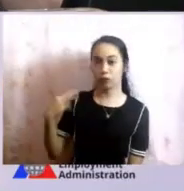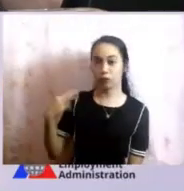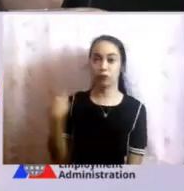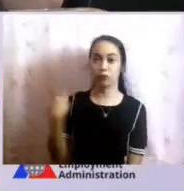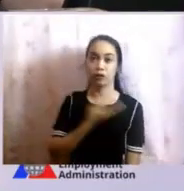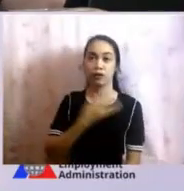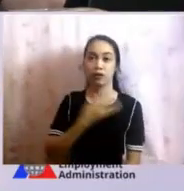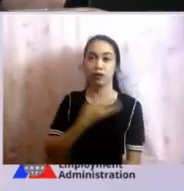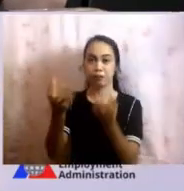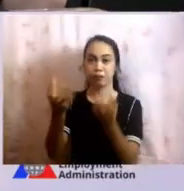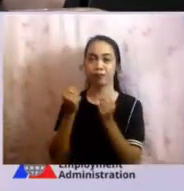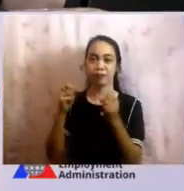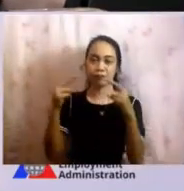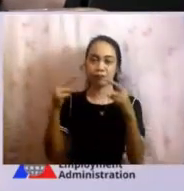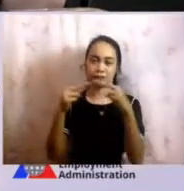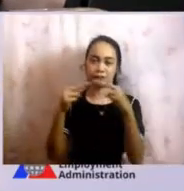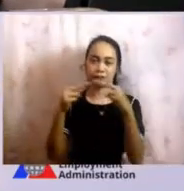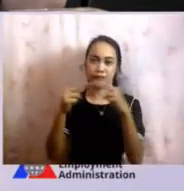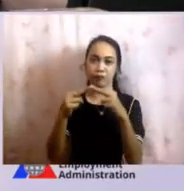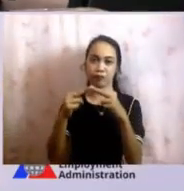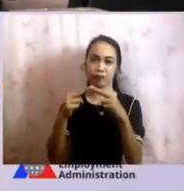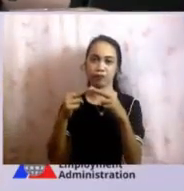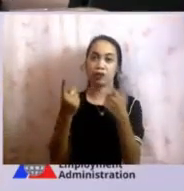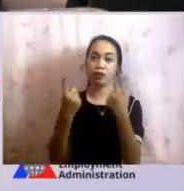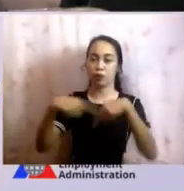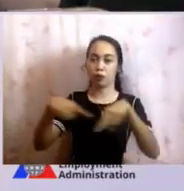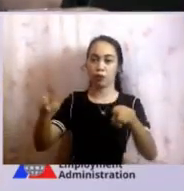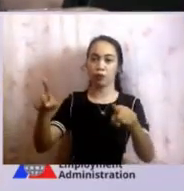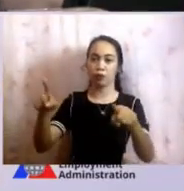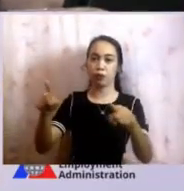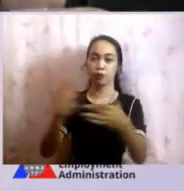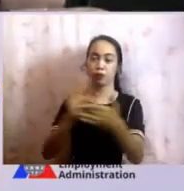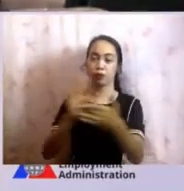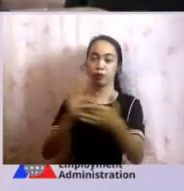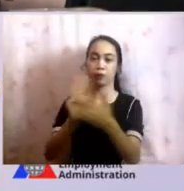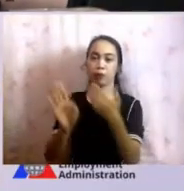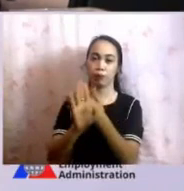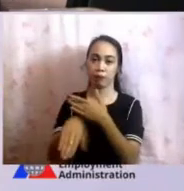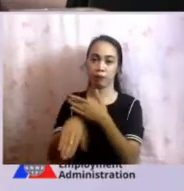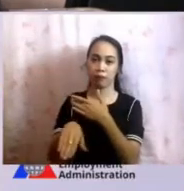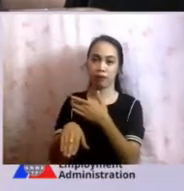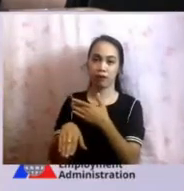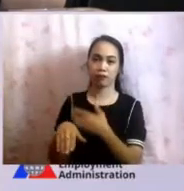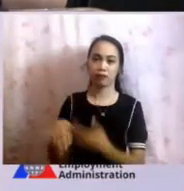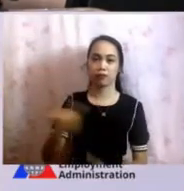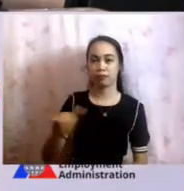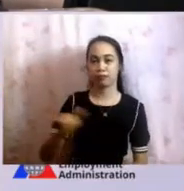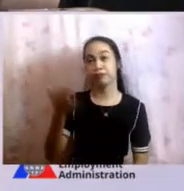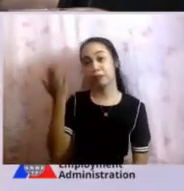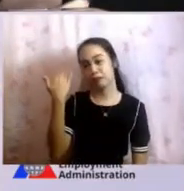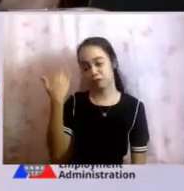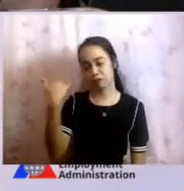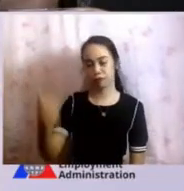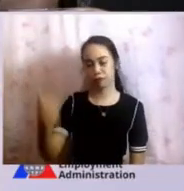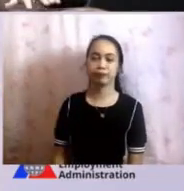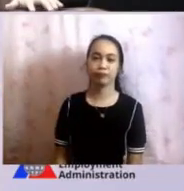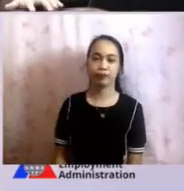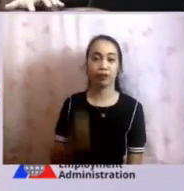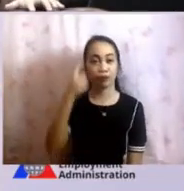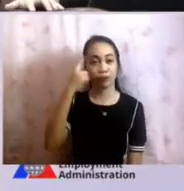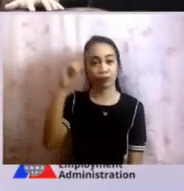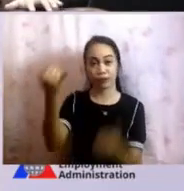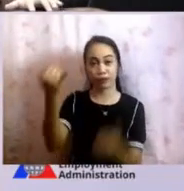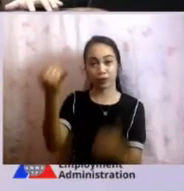later we will adapt to the new normal and we will go back to the way we used with